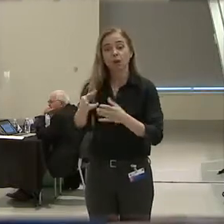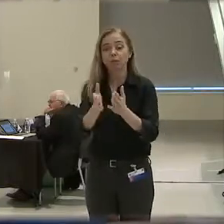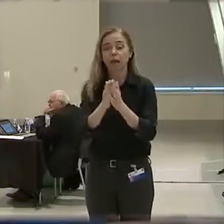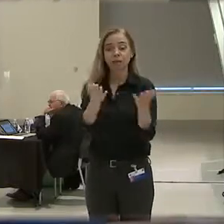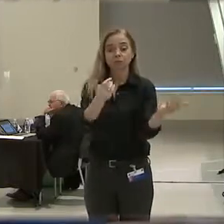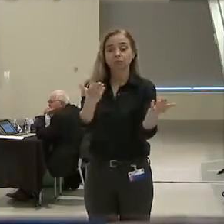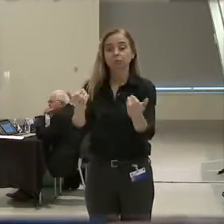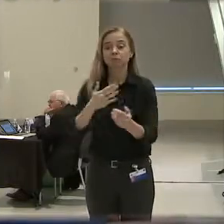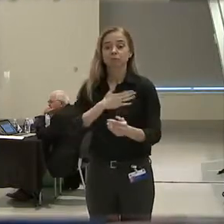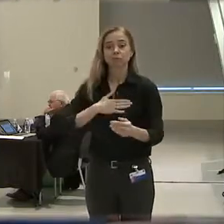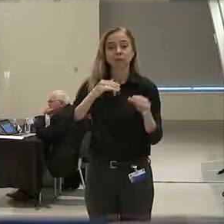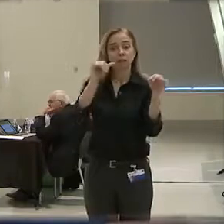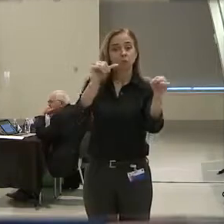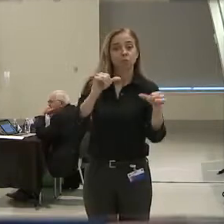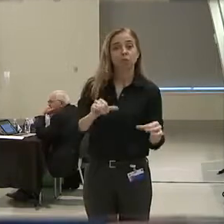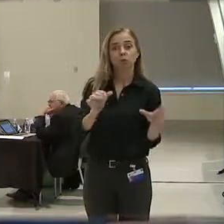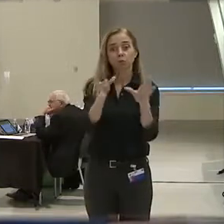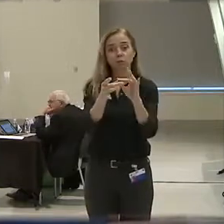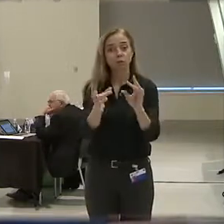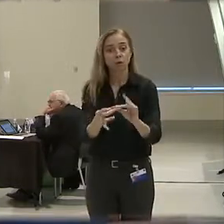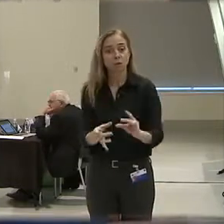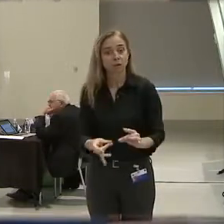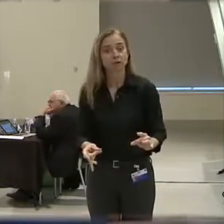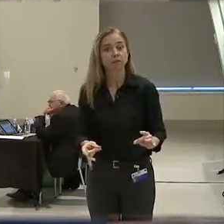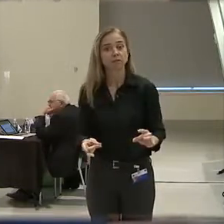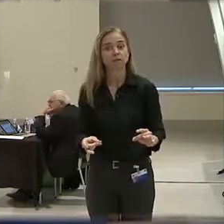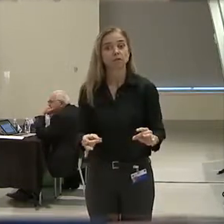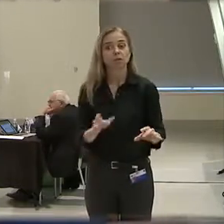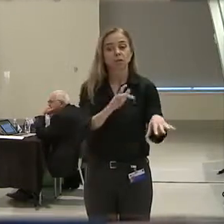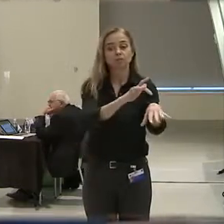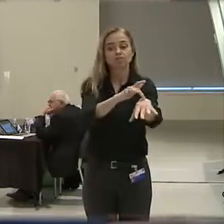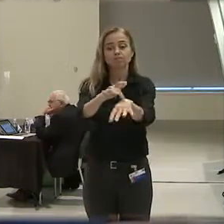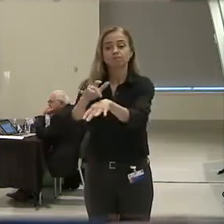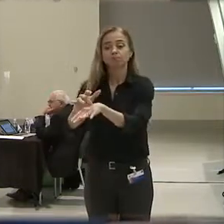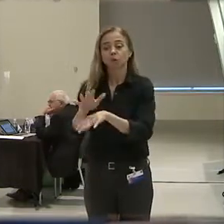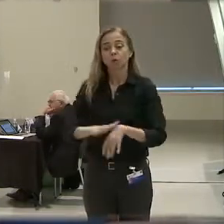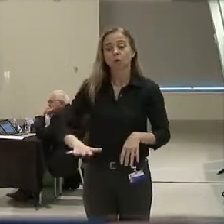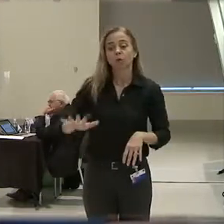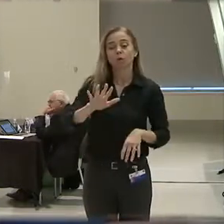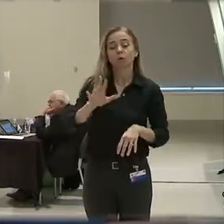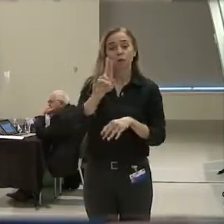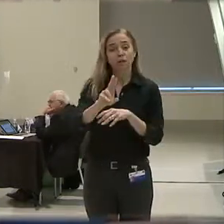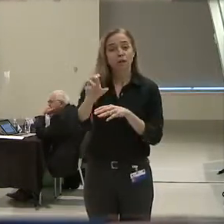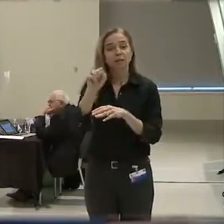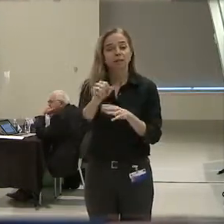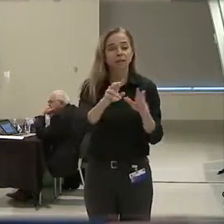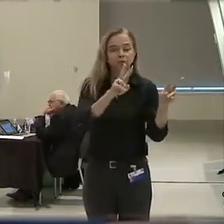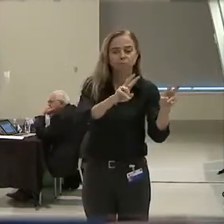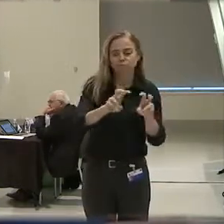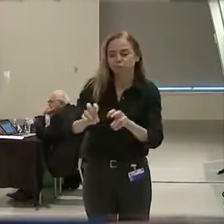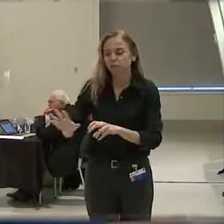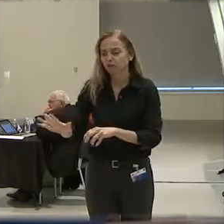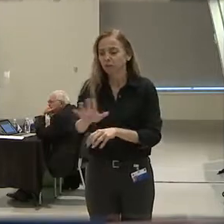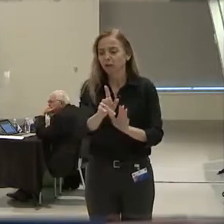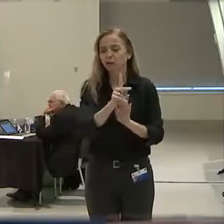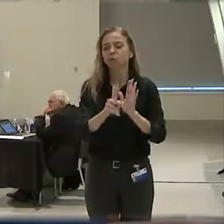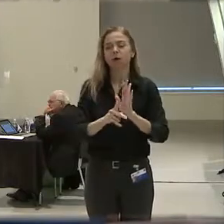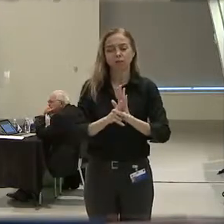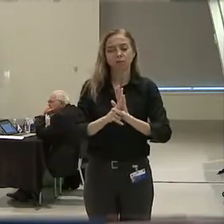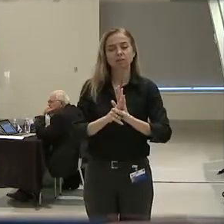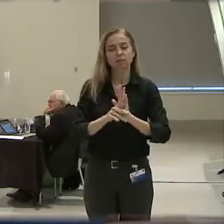comments, went all over the country looking at other agencies' policies, and then vet them in